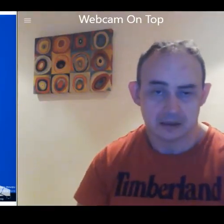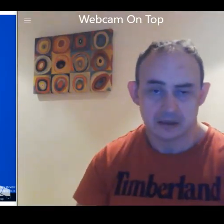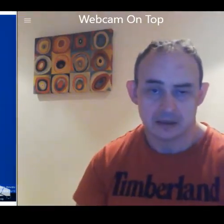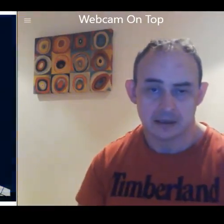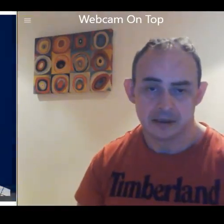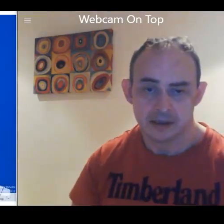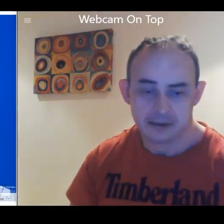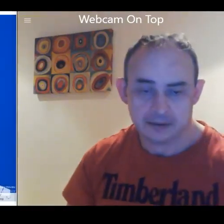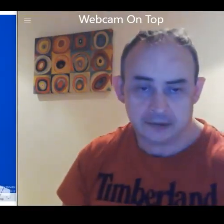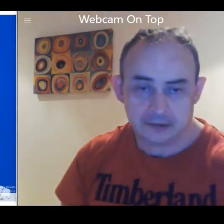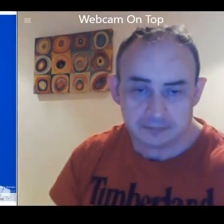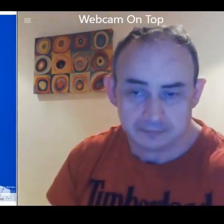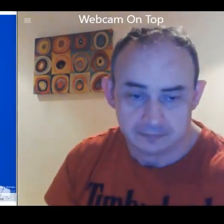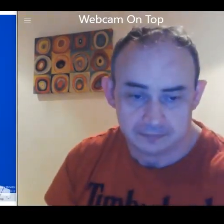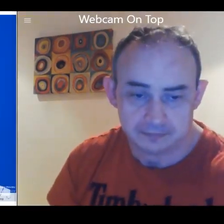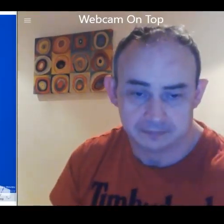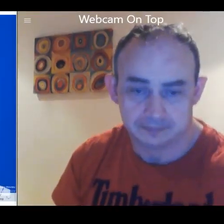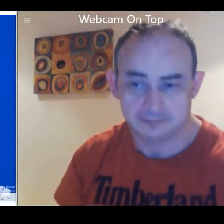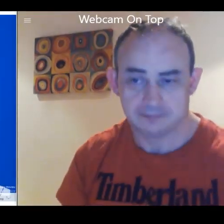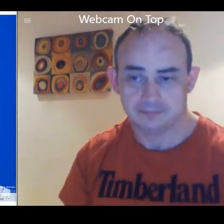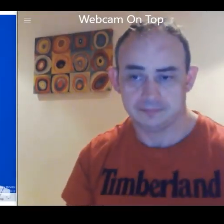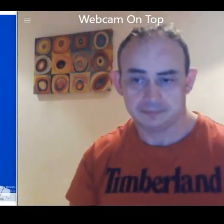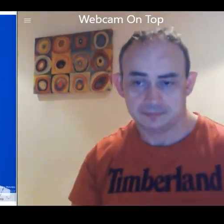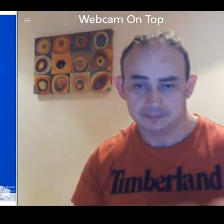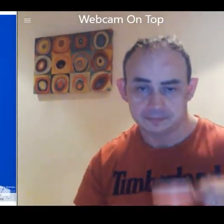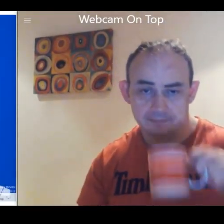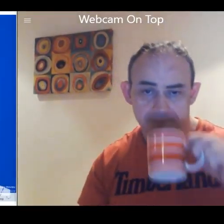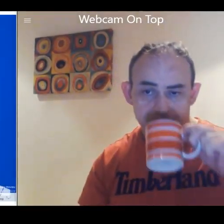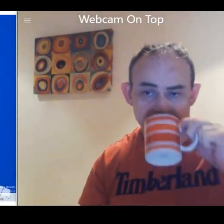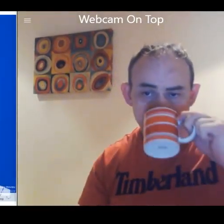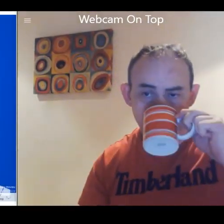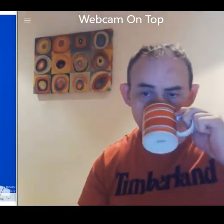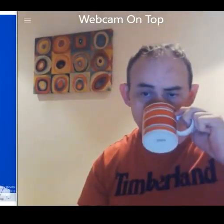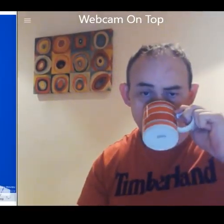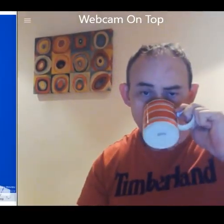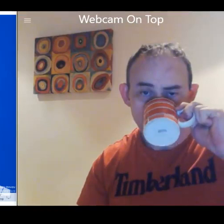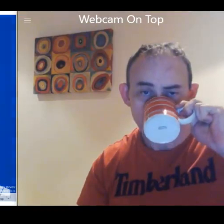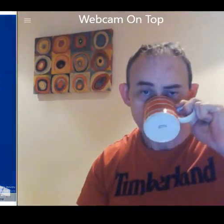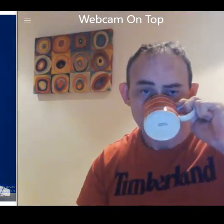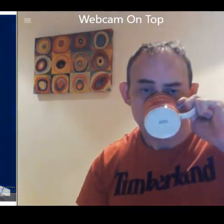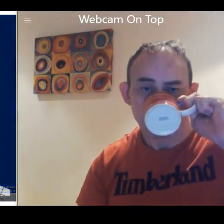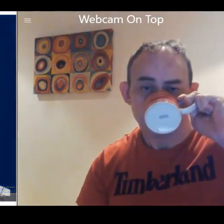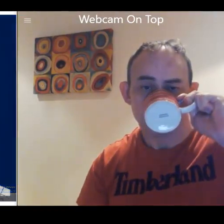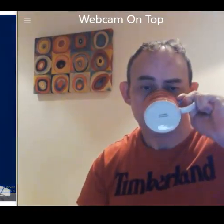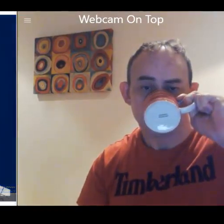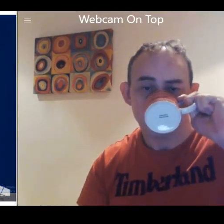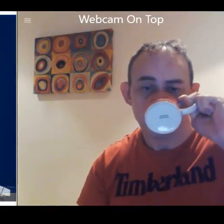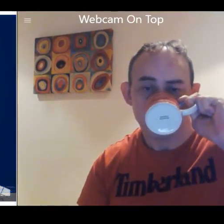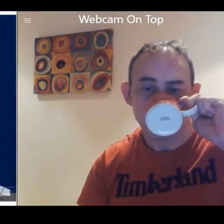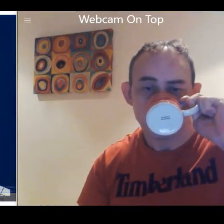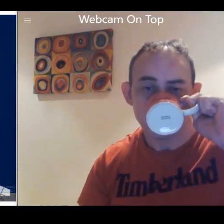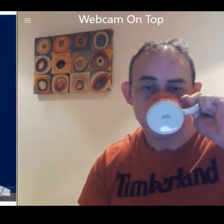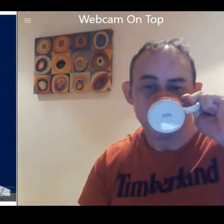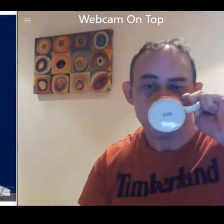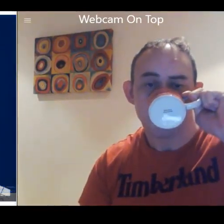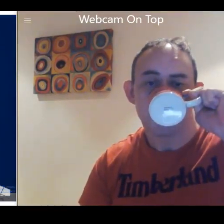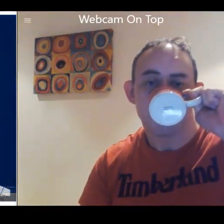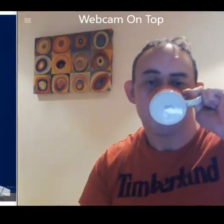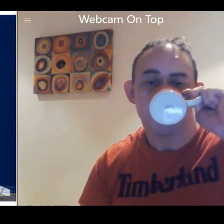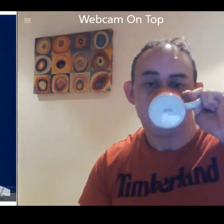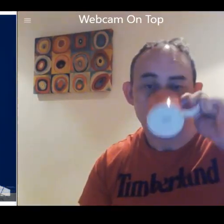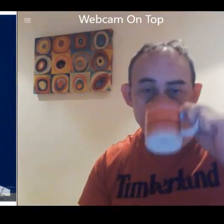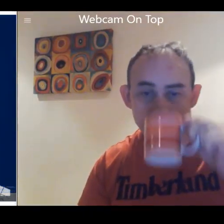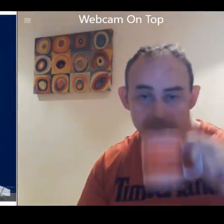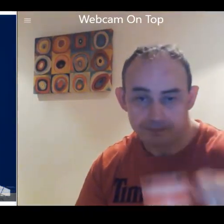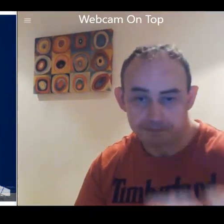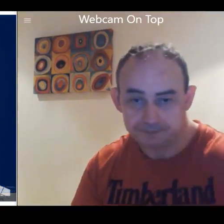indeed. Also known in this build is the ability to take screenshots of just Windows using the built-in snipping tool. Unfortunately, it's only enabled for 50%